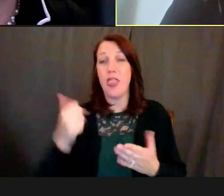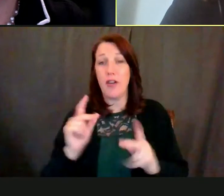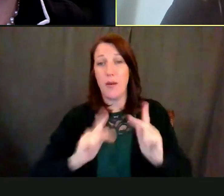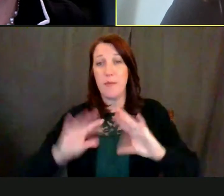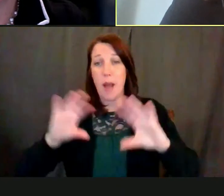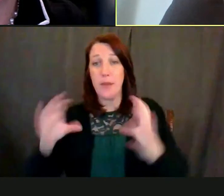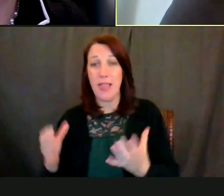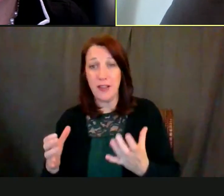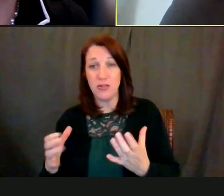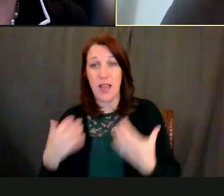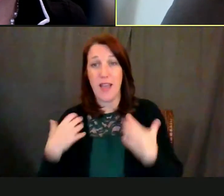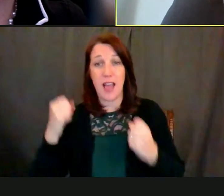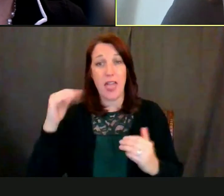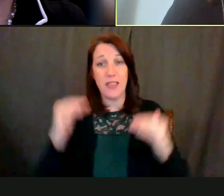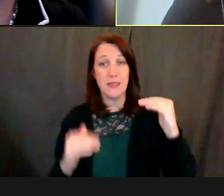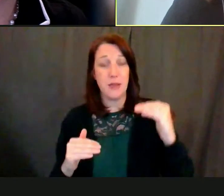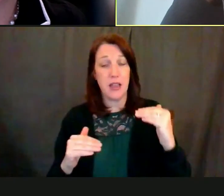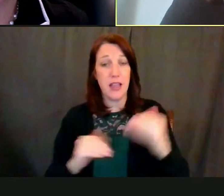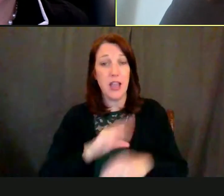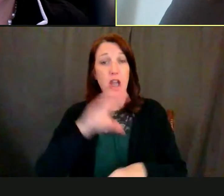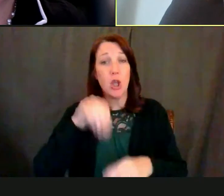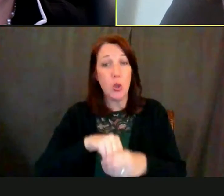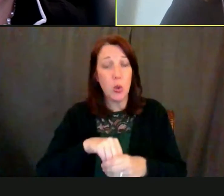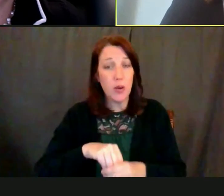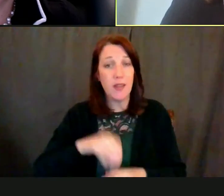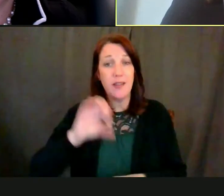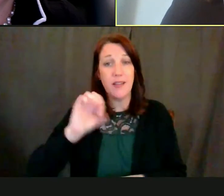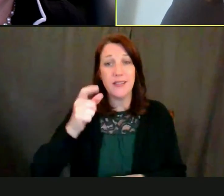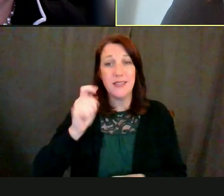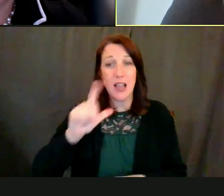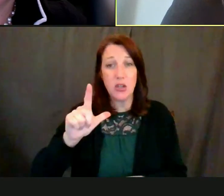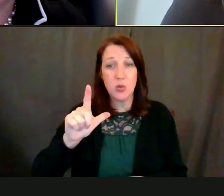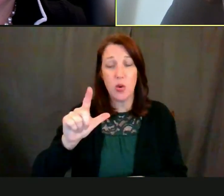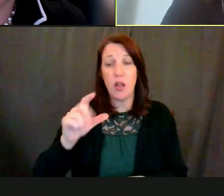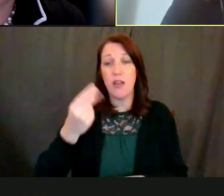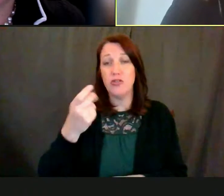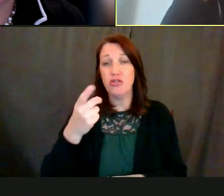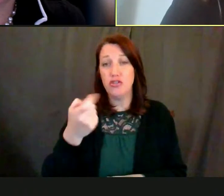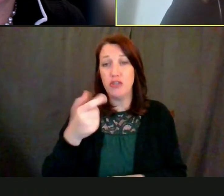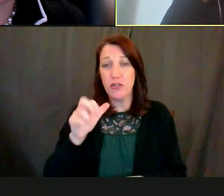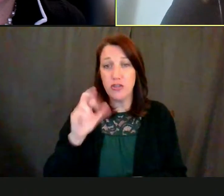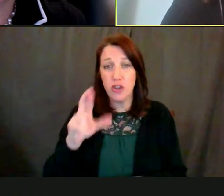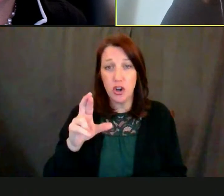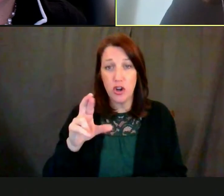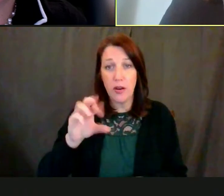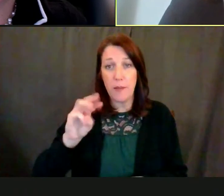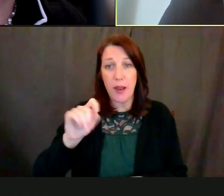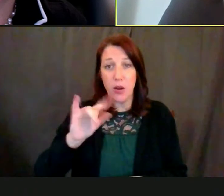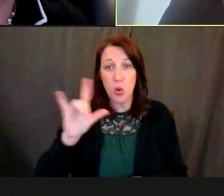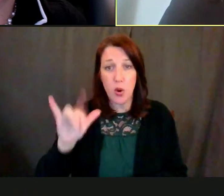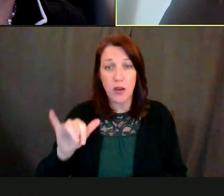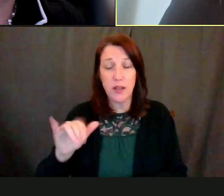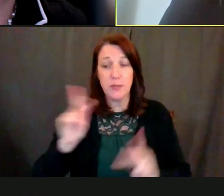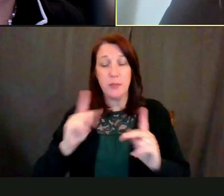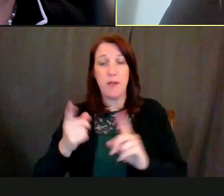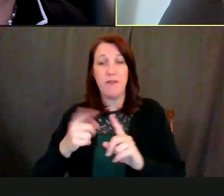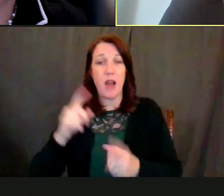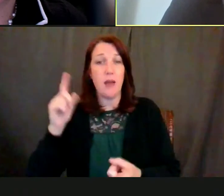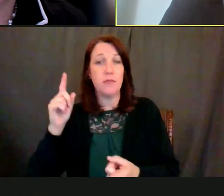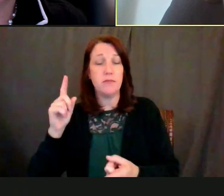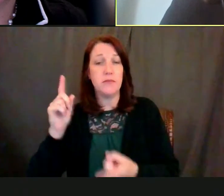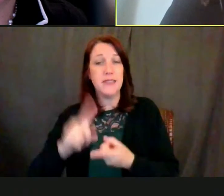disparity populations, including sexual and gender minorities, individuals from disadvantaged socioeconomic backgrounds, and